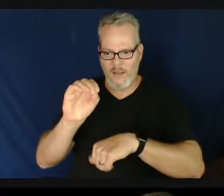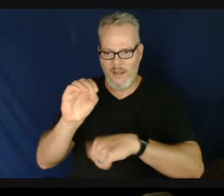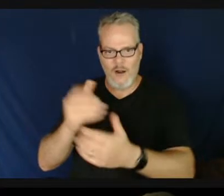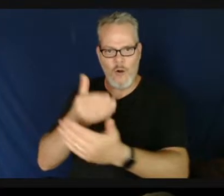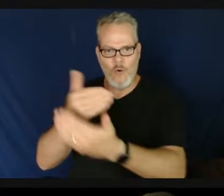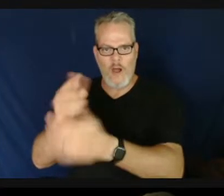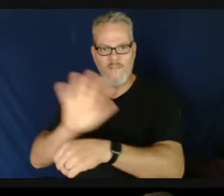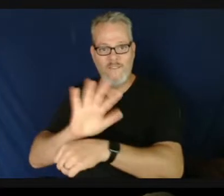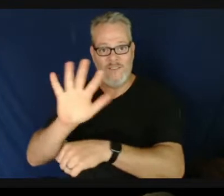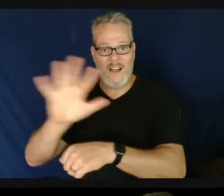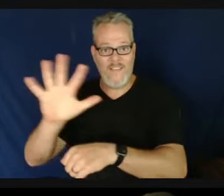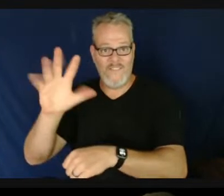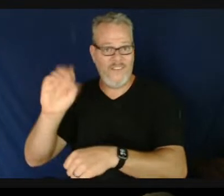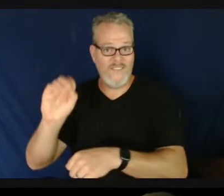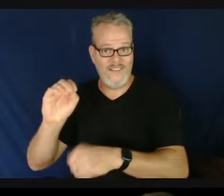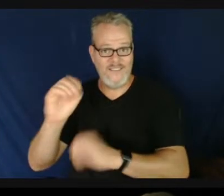p.m.